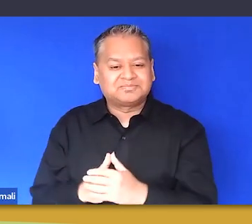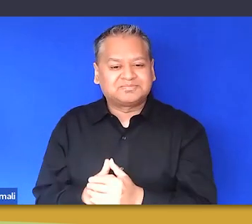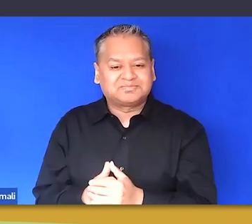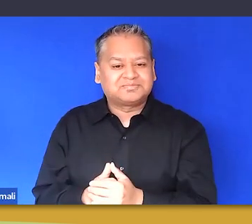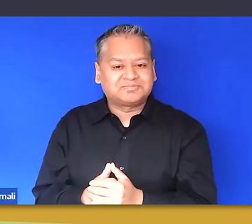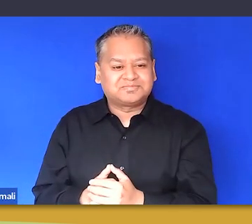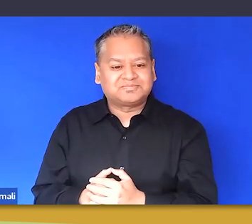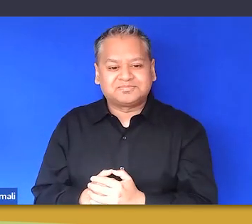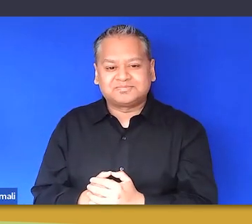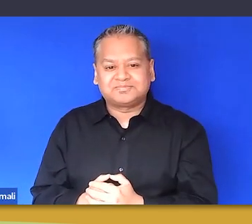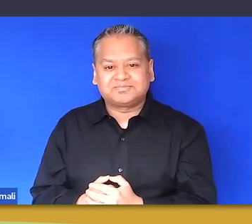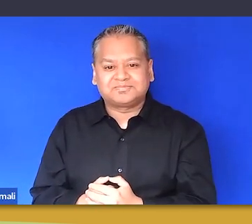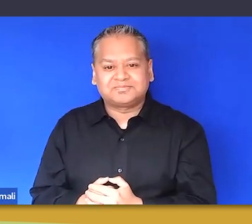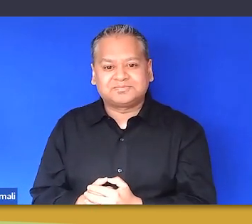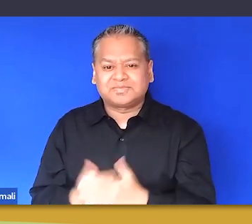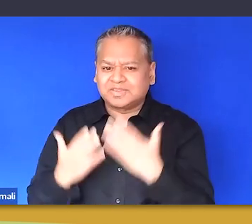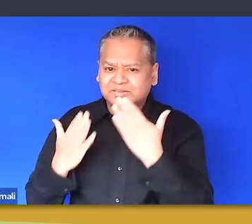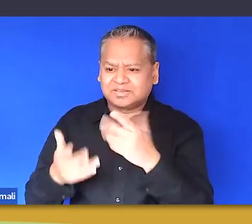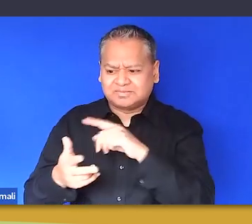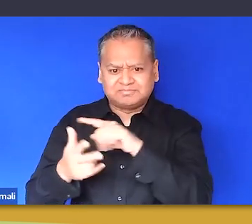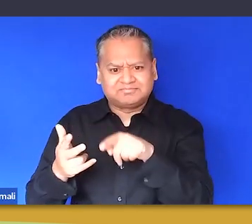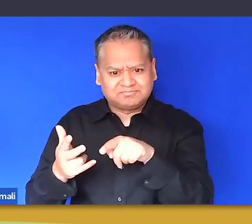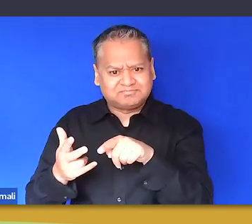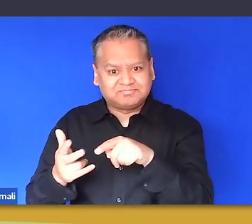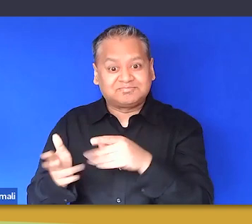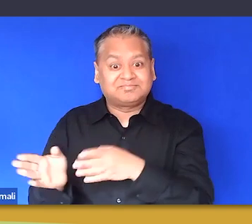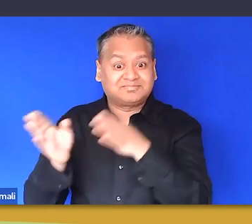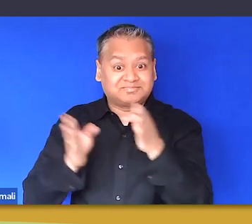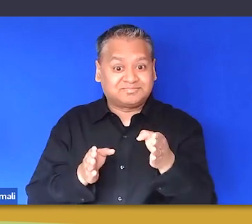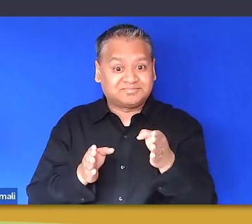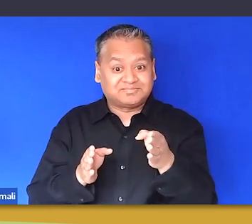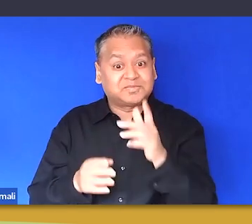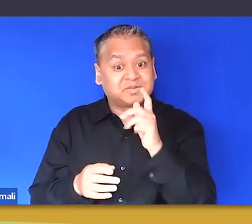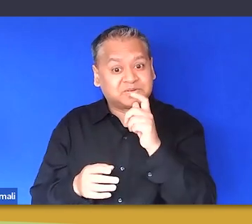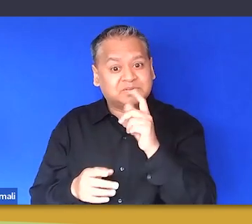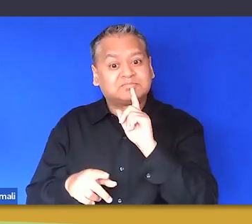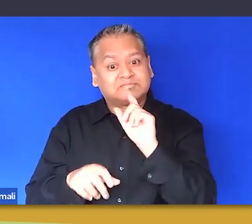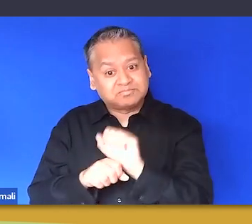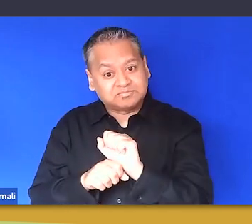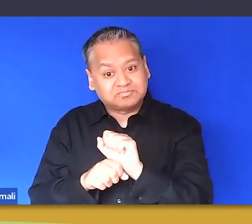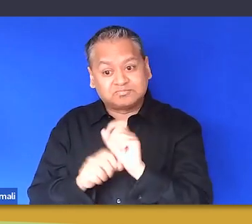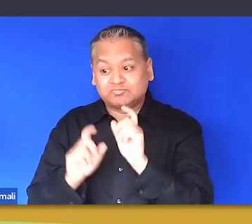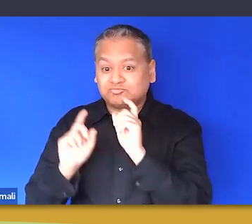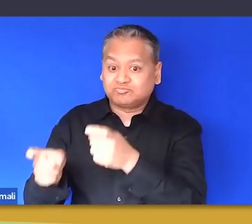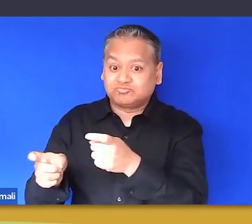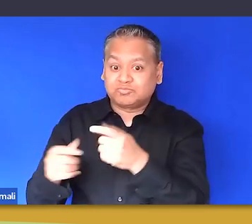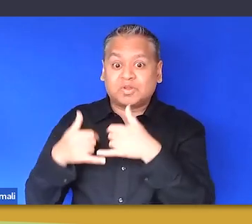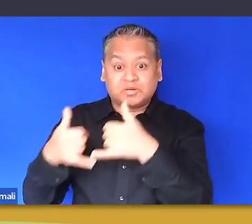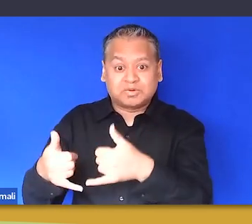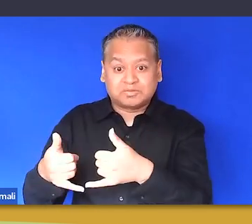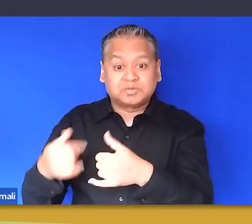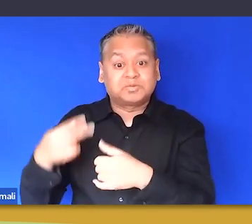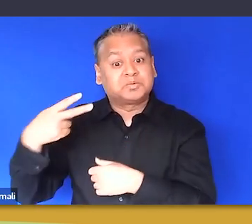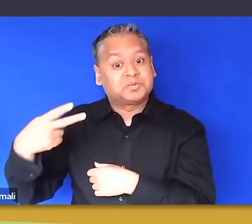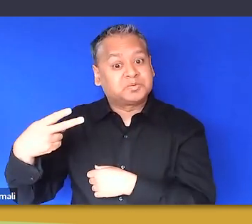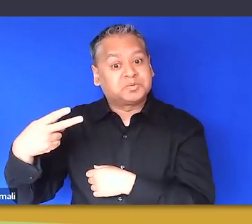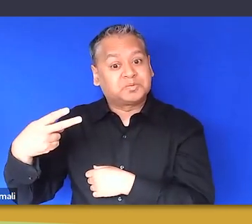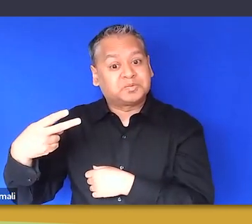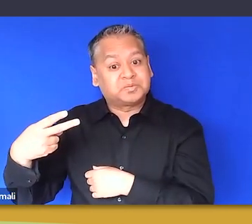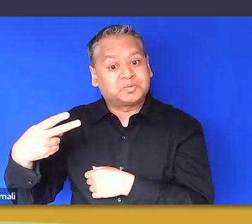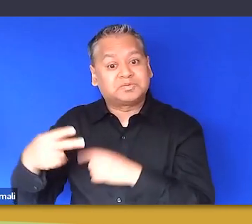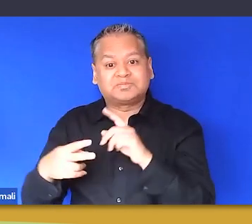racism. And now for our awards recipients, first we have Amy Shelley